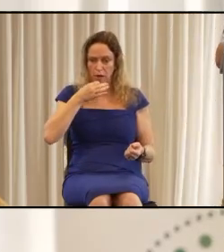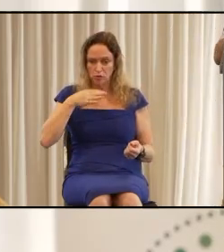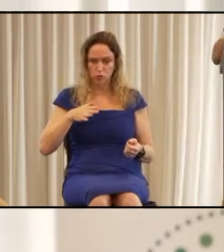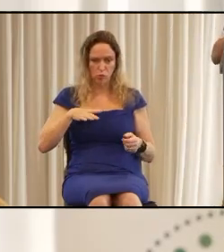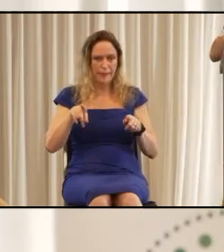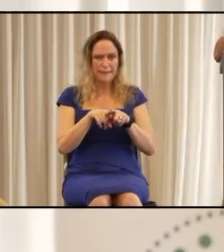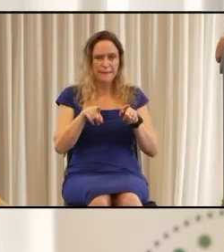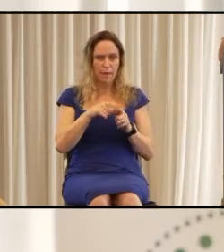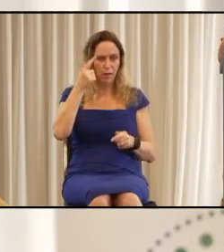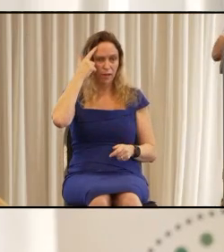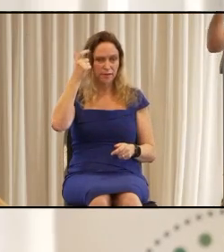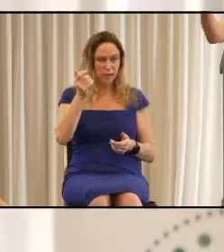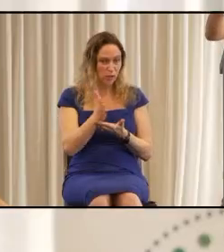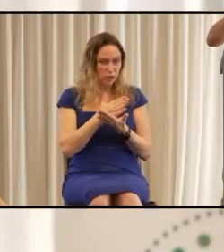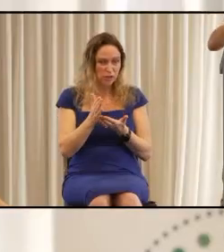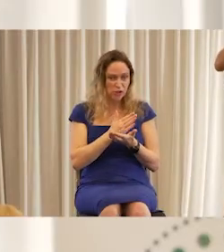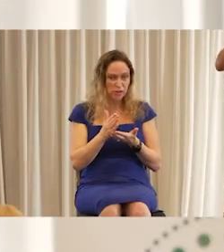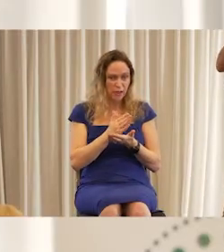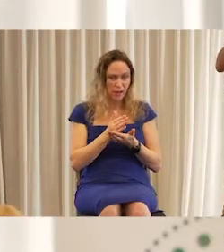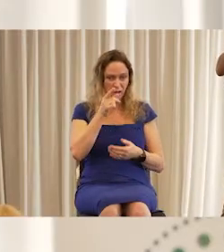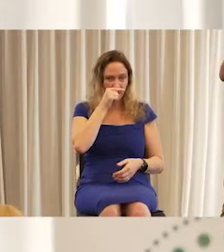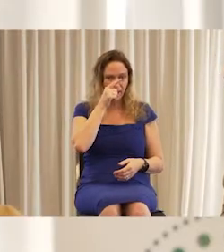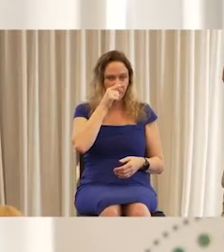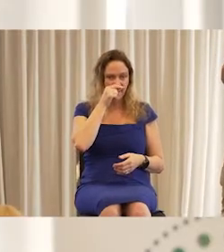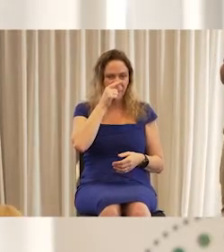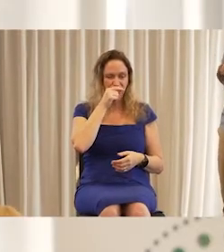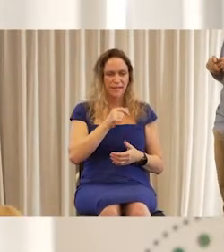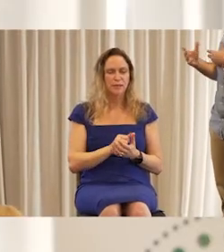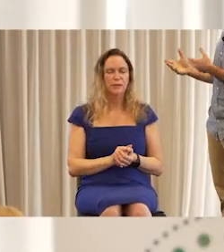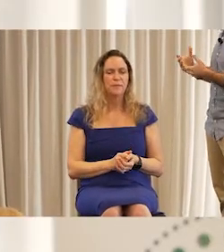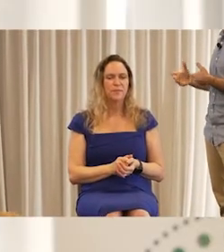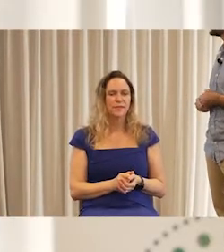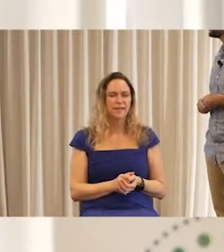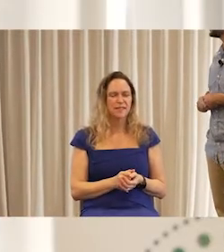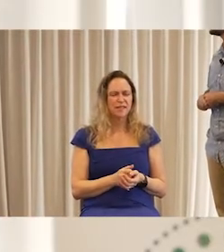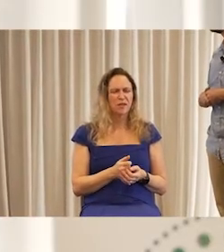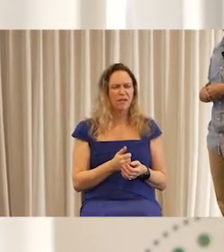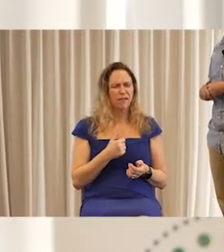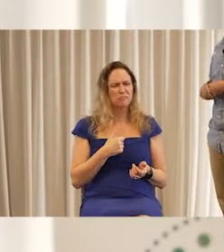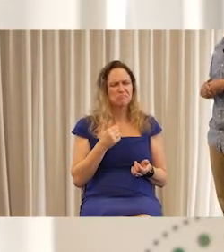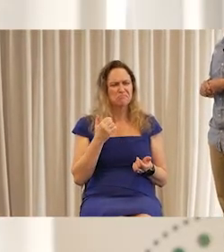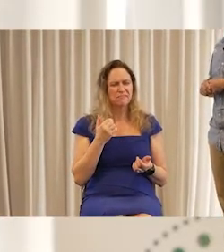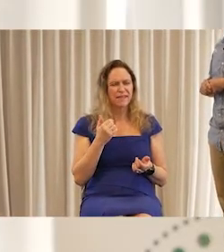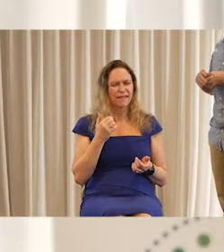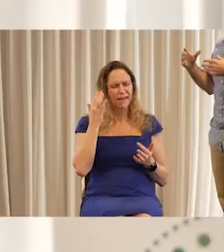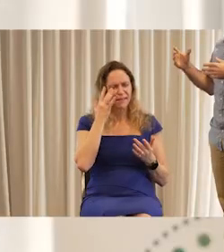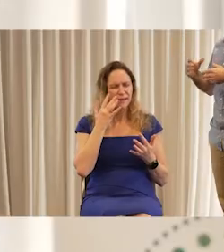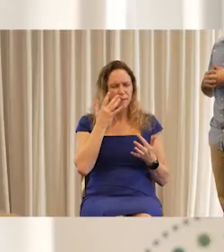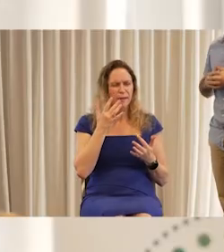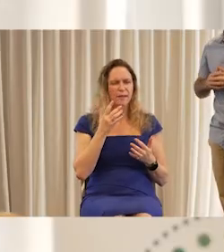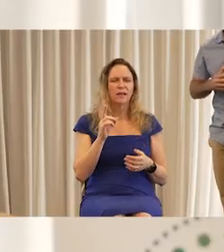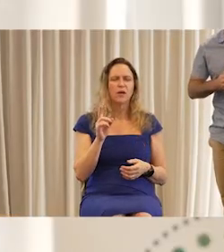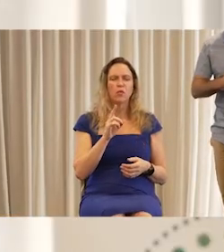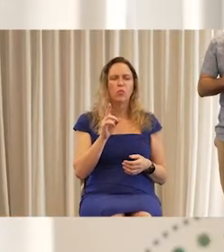and maybe your kids do a little bit and then our kids come and they can do it for a little while? And so I think about things like that as far as